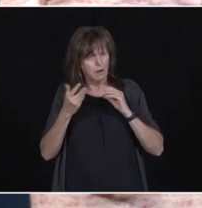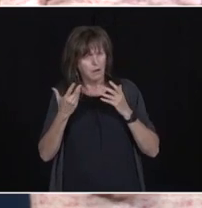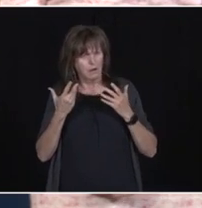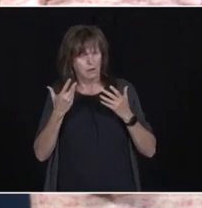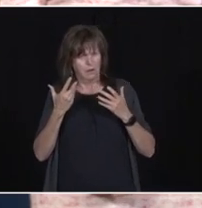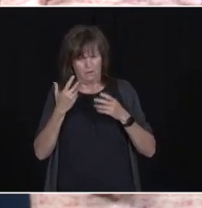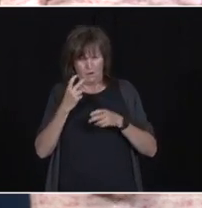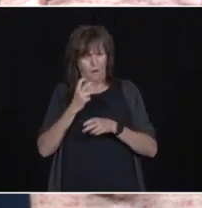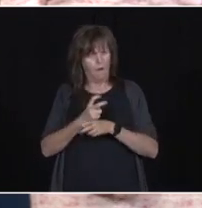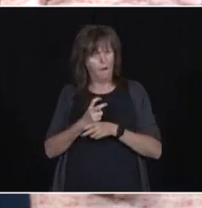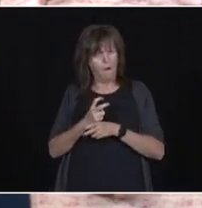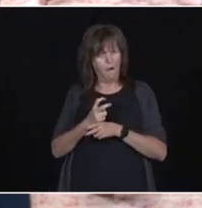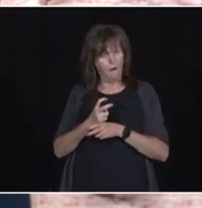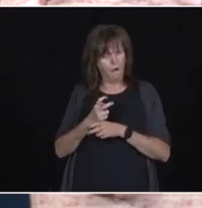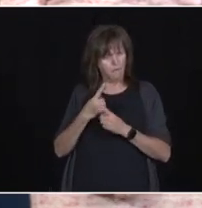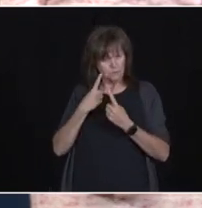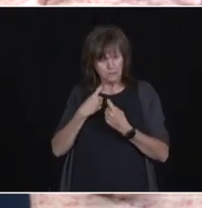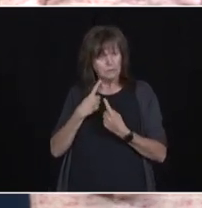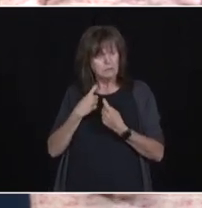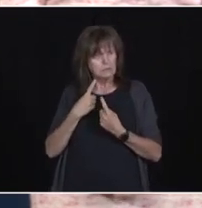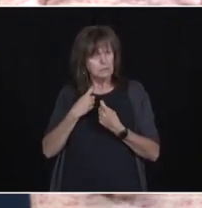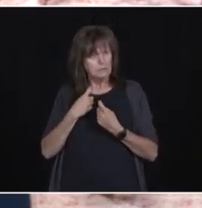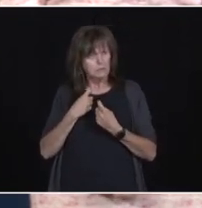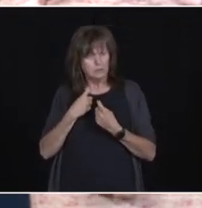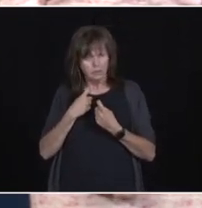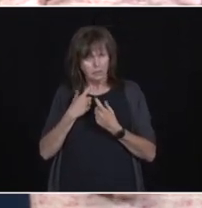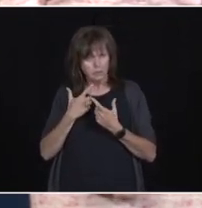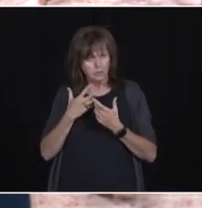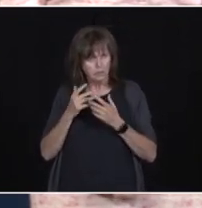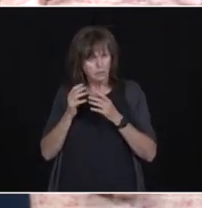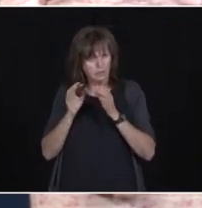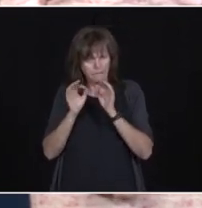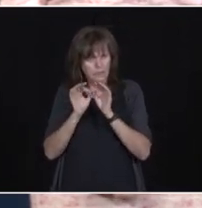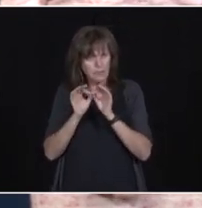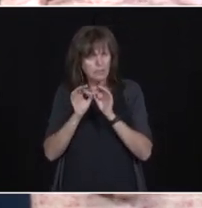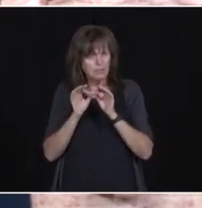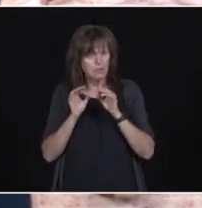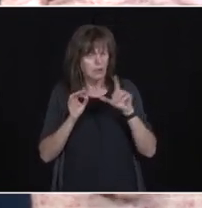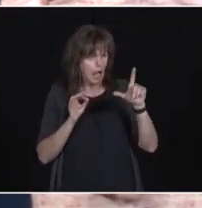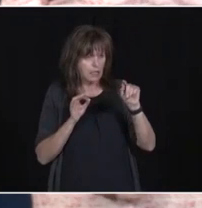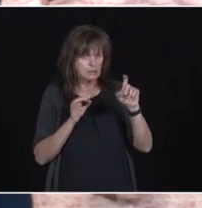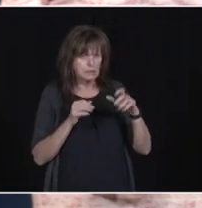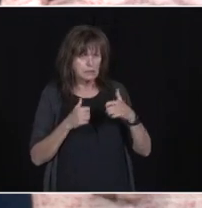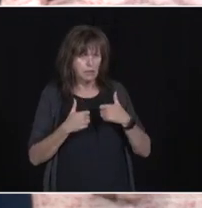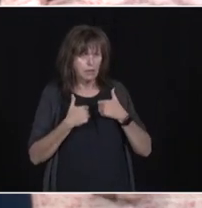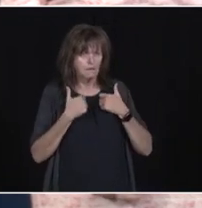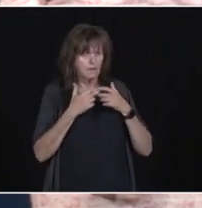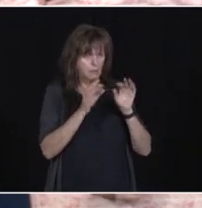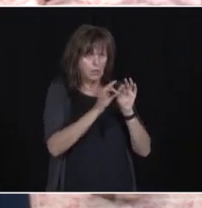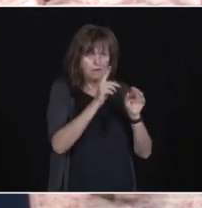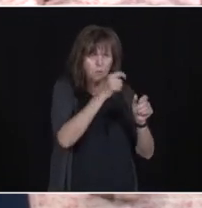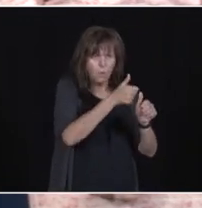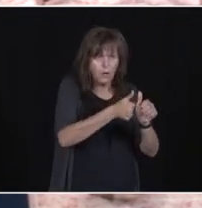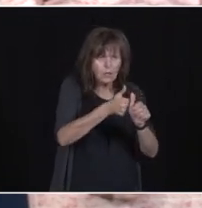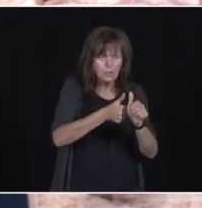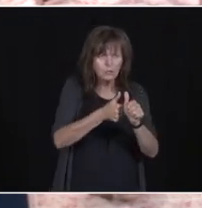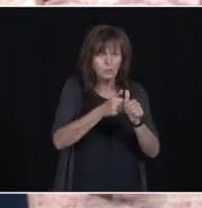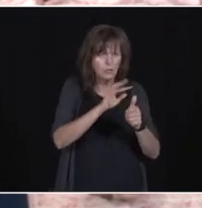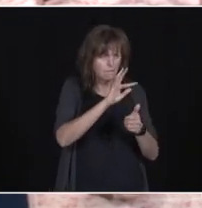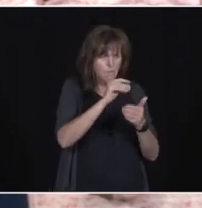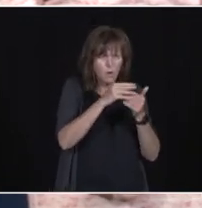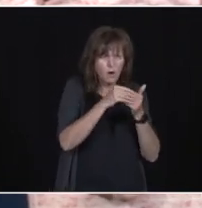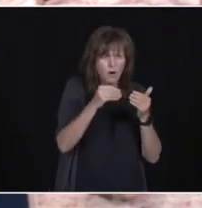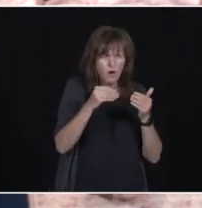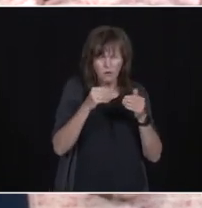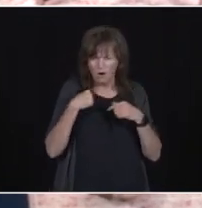$140 per person. How do you respond to both of these very serious concerns? Well, first of all, going back to your other question, I